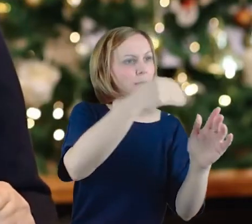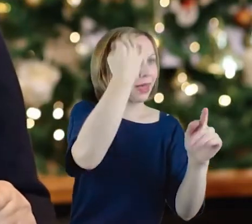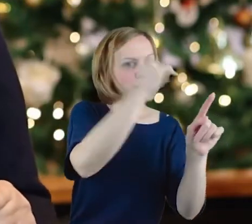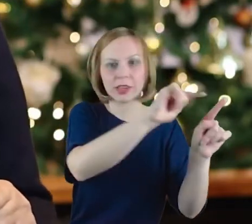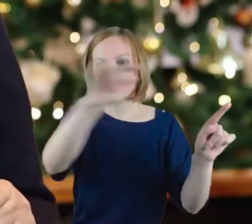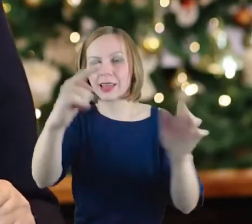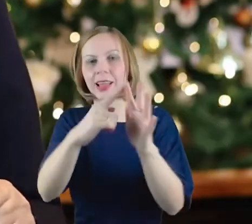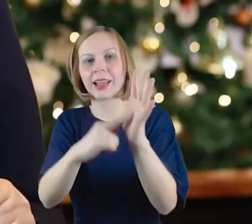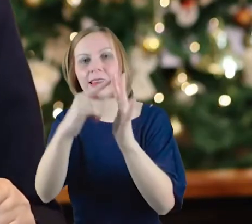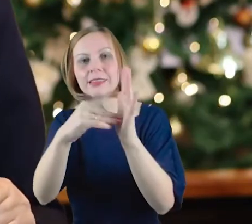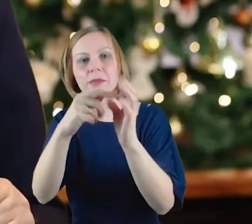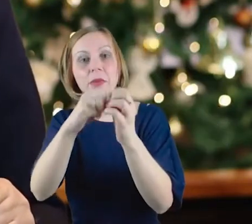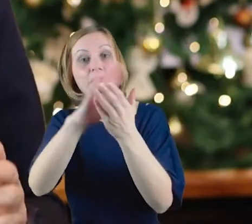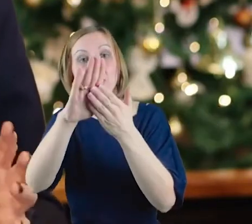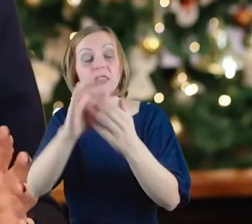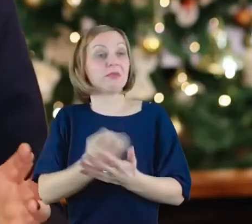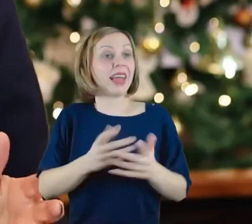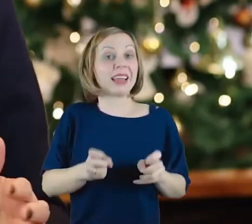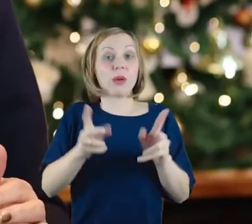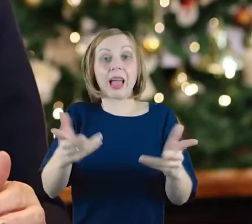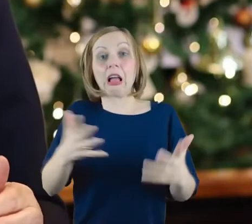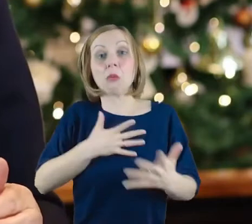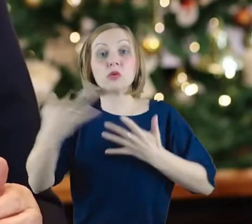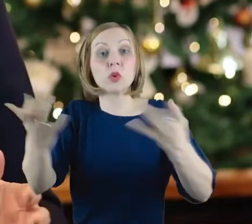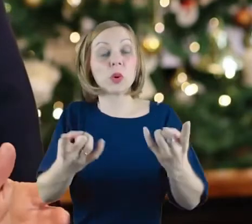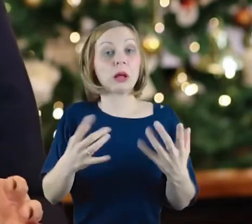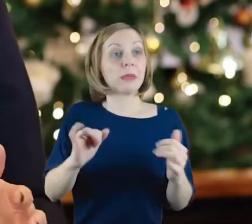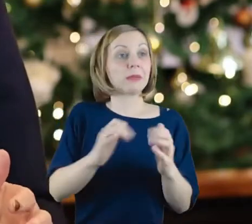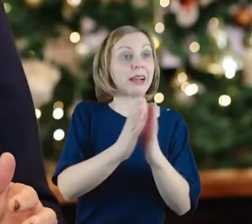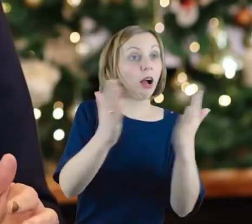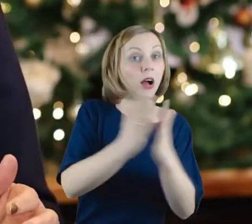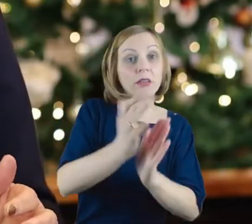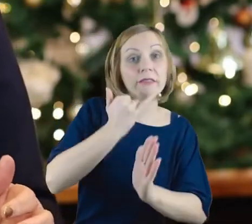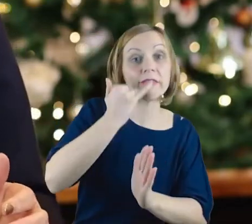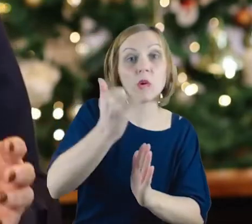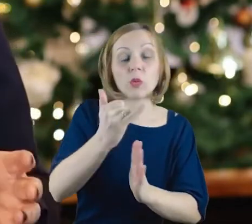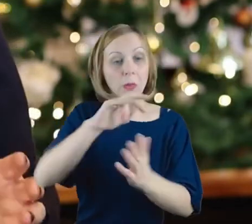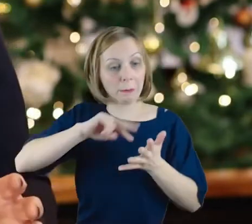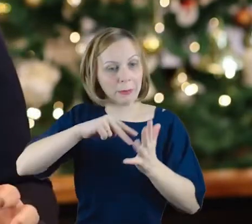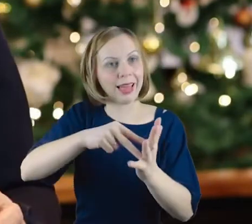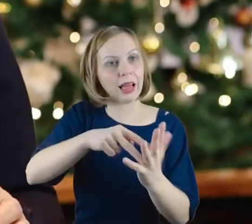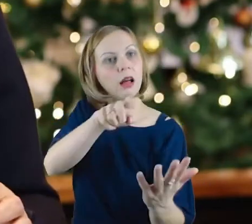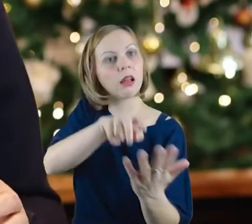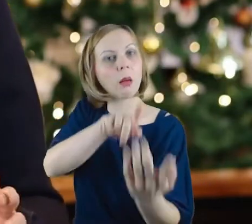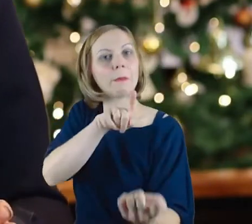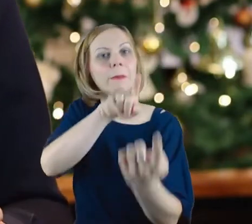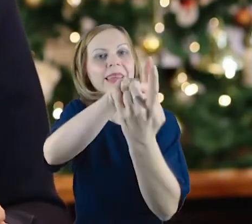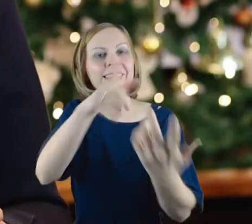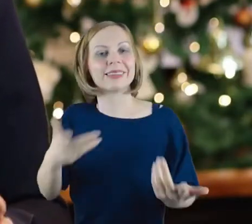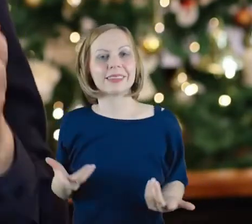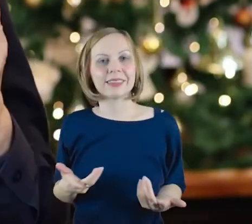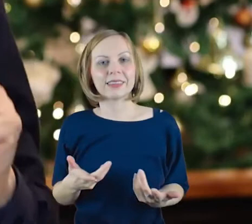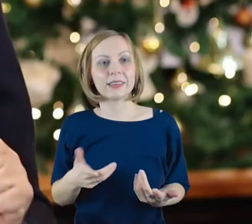Drop a card round, make a phone call, arrange to meet someone on social media. And when you do get in touch,